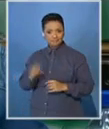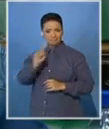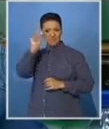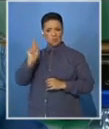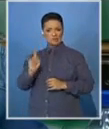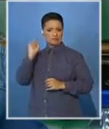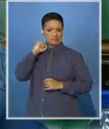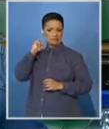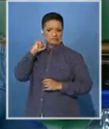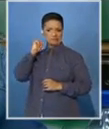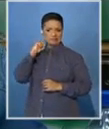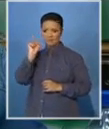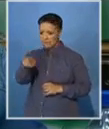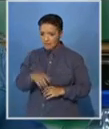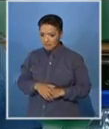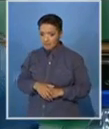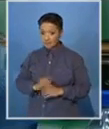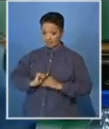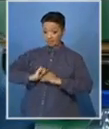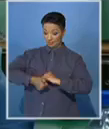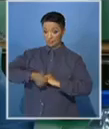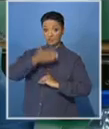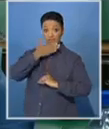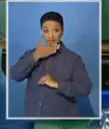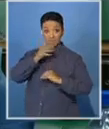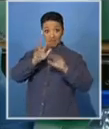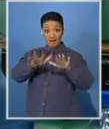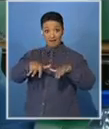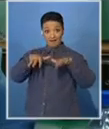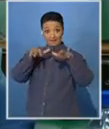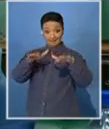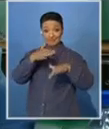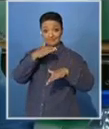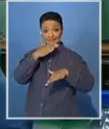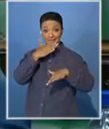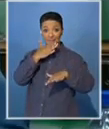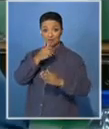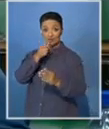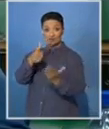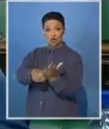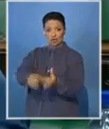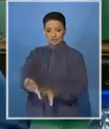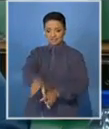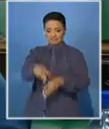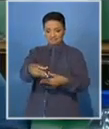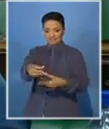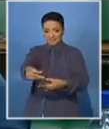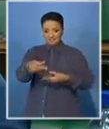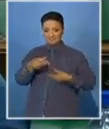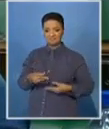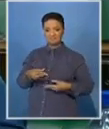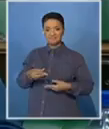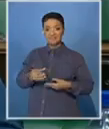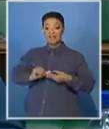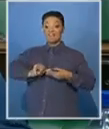And on 19 December, we get the exit documents. On the 1st